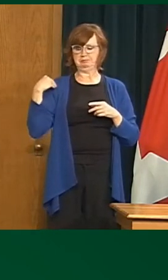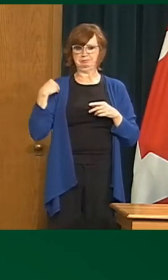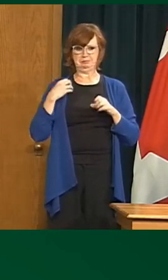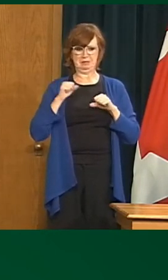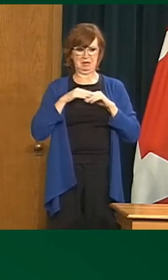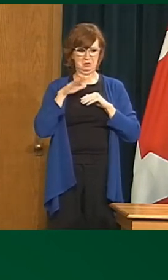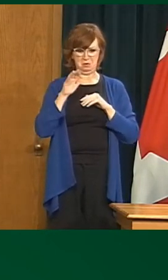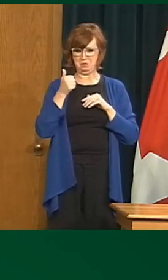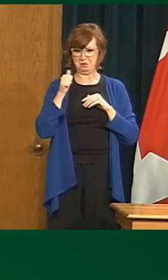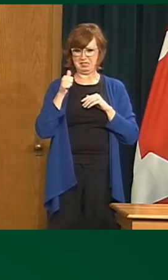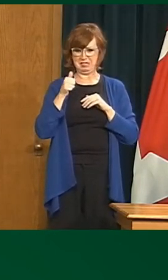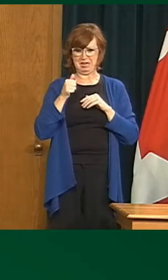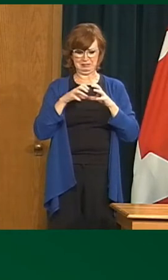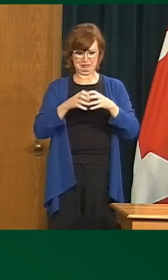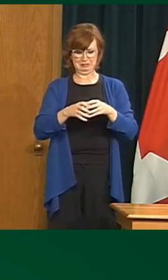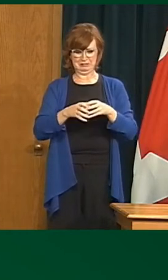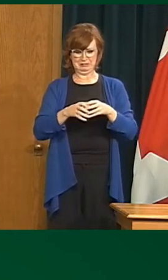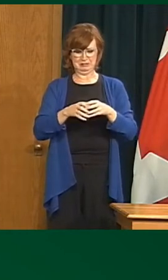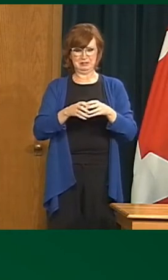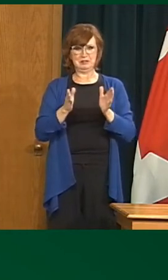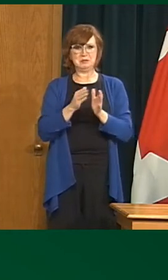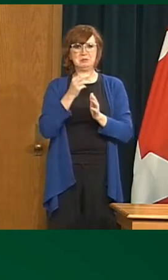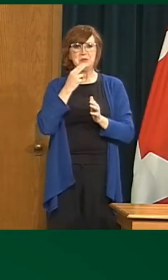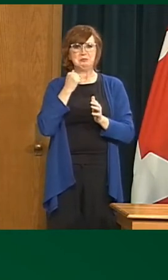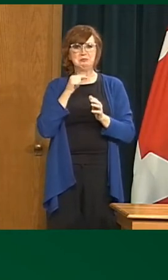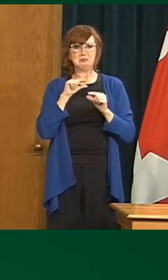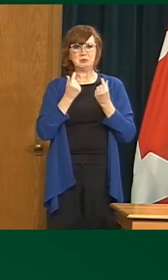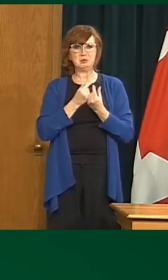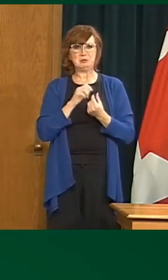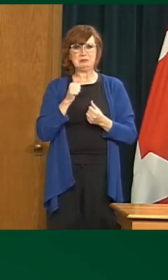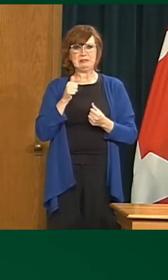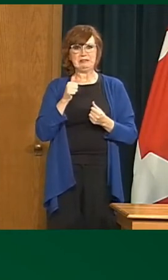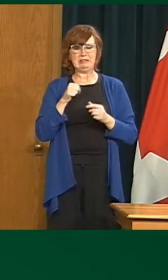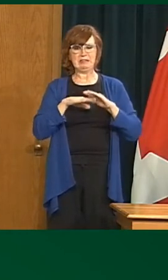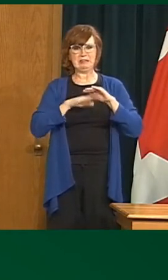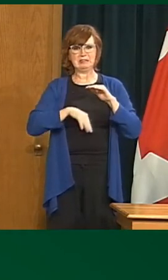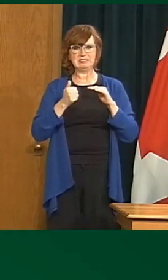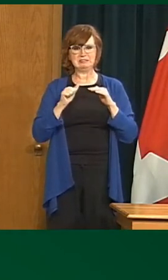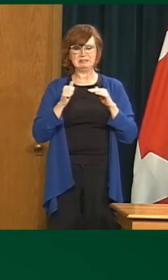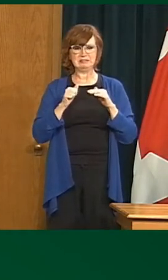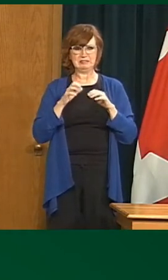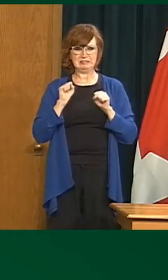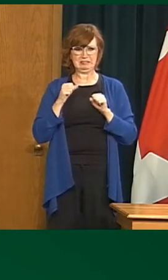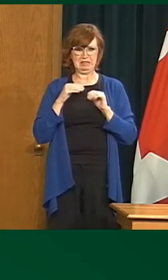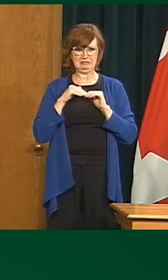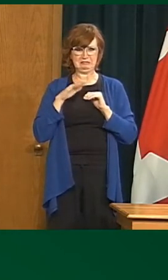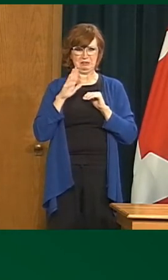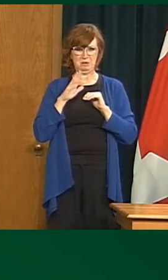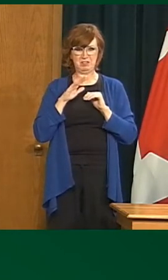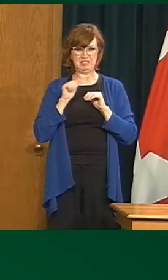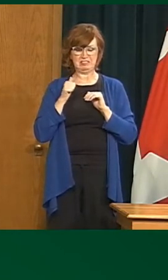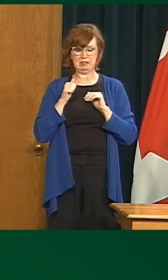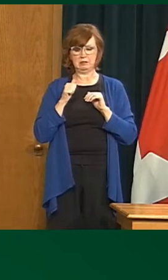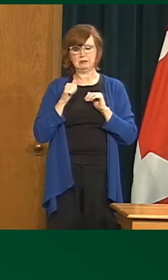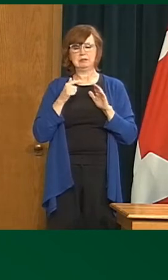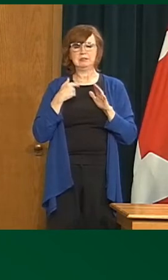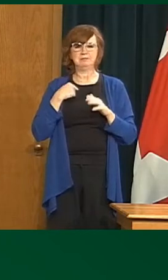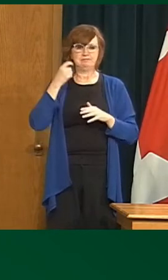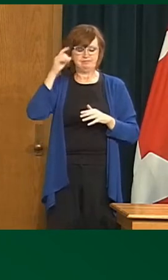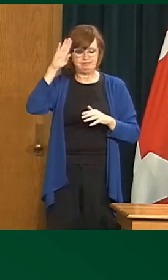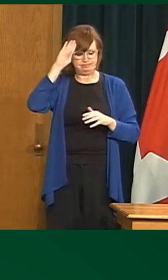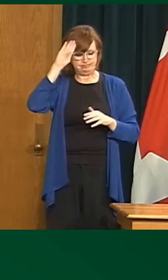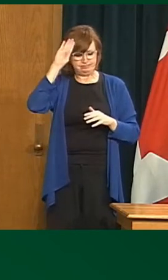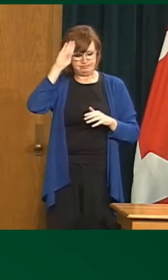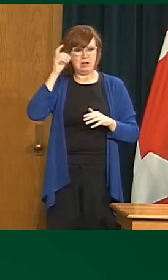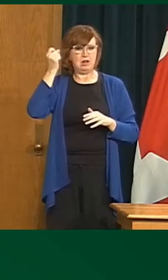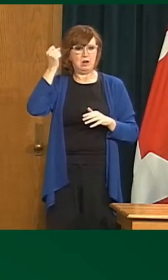know, I think it is important to recognize that we do want to, there's going to be an increase in